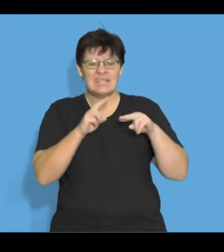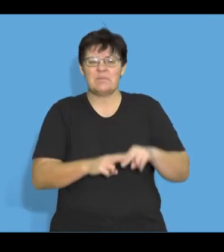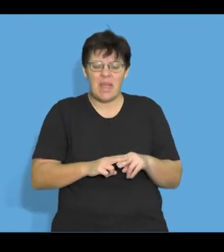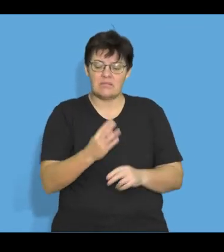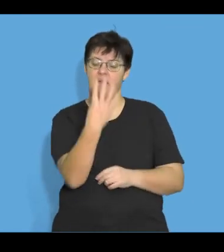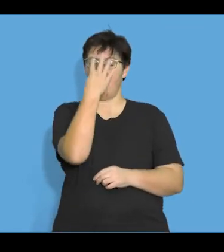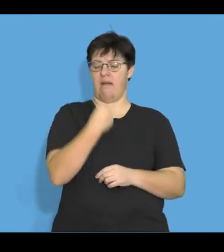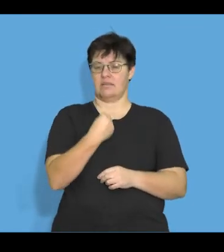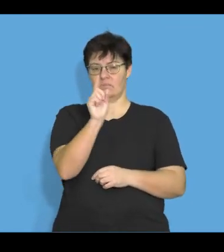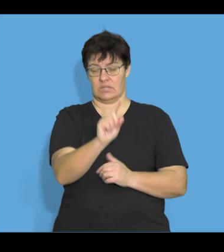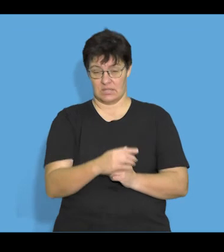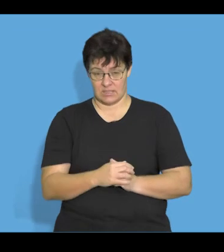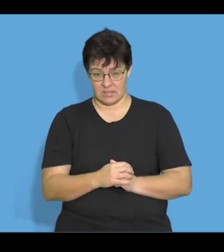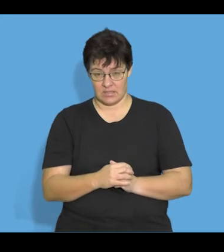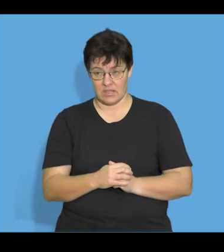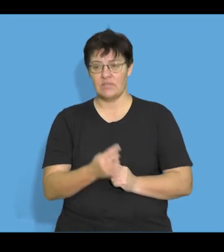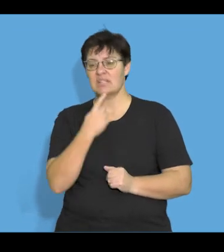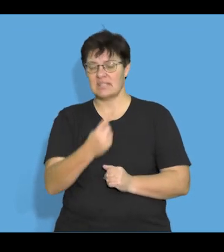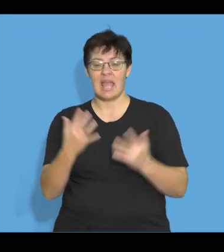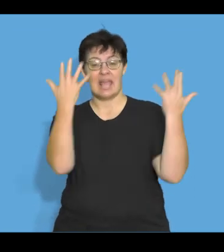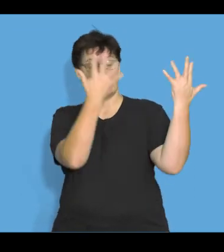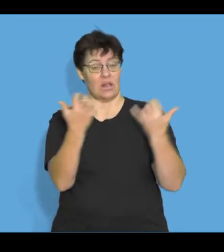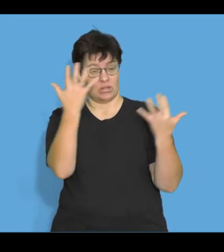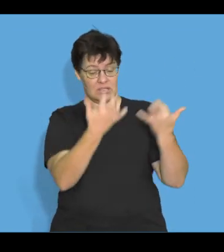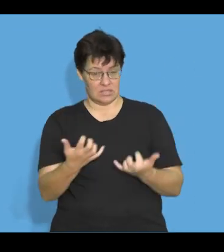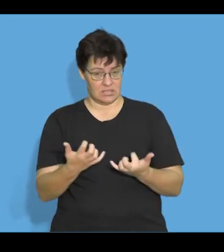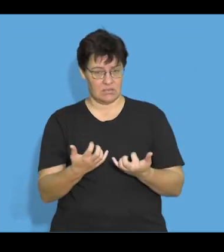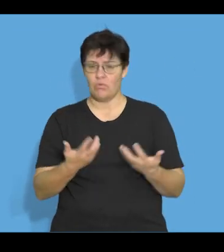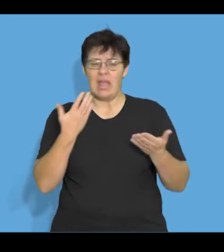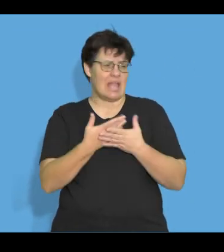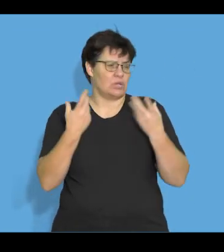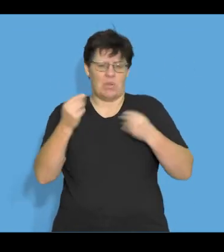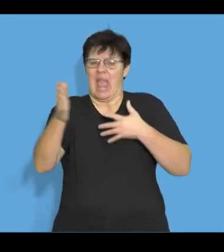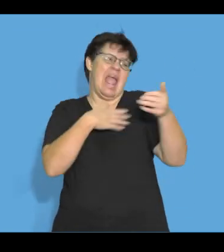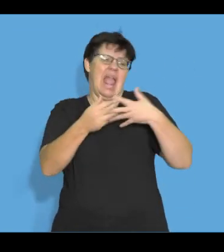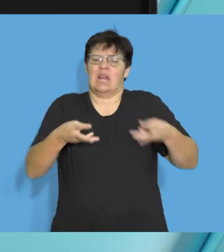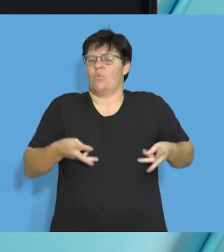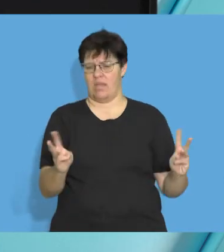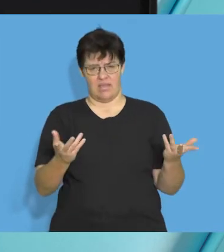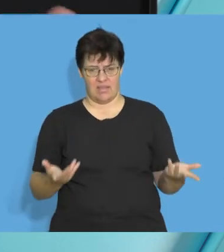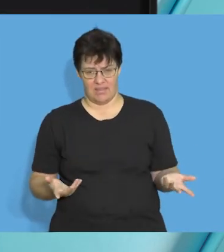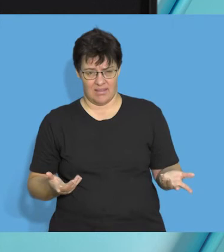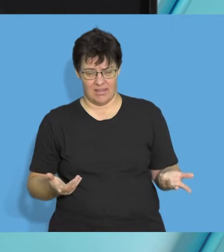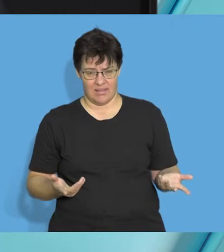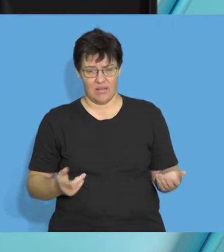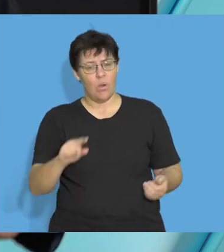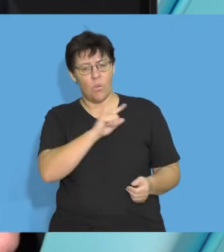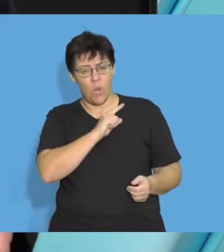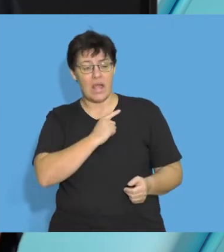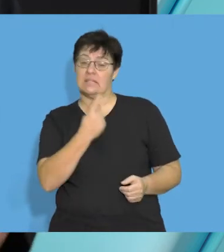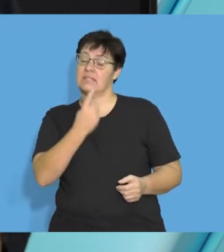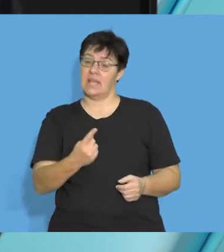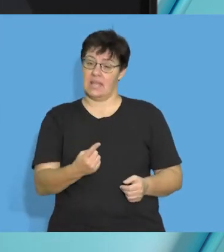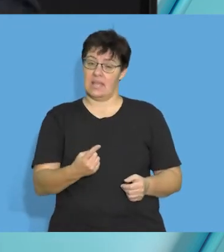in the exams. Because if it says calculate, you can do it any way you want to do it, because the question didn't